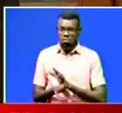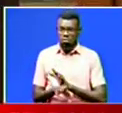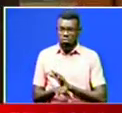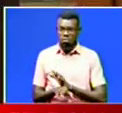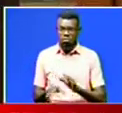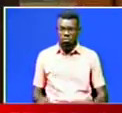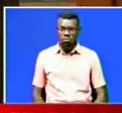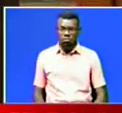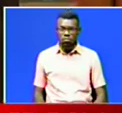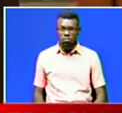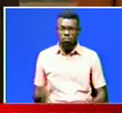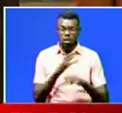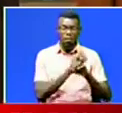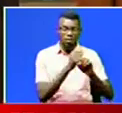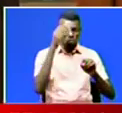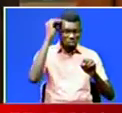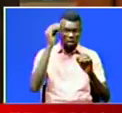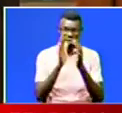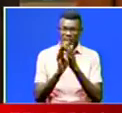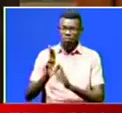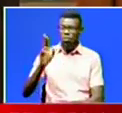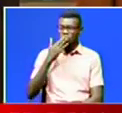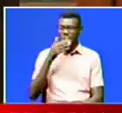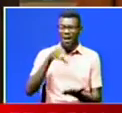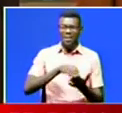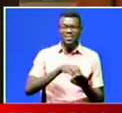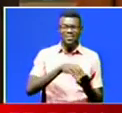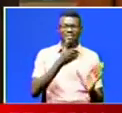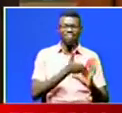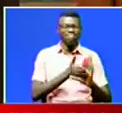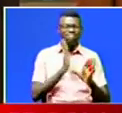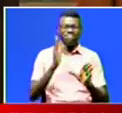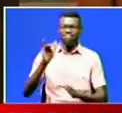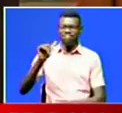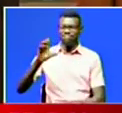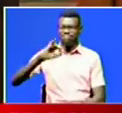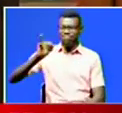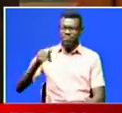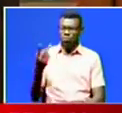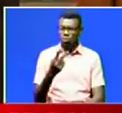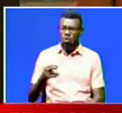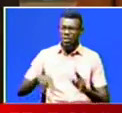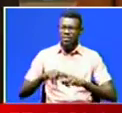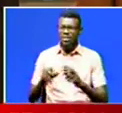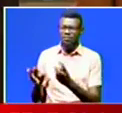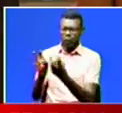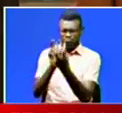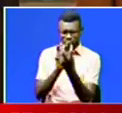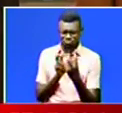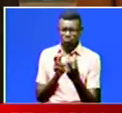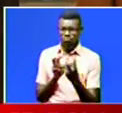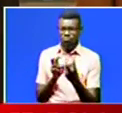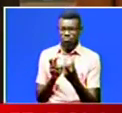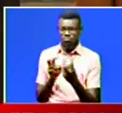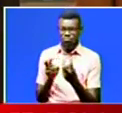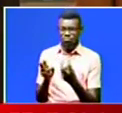Farmacho and President Uhuru Kenyatta, we will withdraw the case from the ICJ, sit down as two good neighbors,